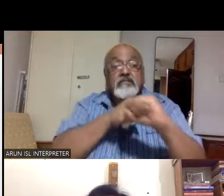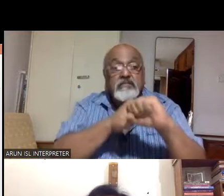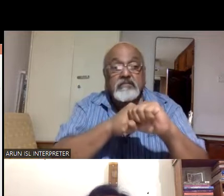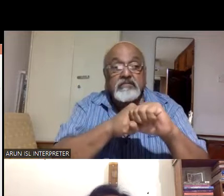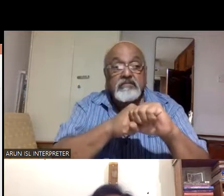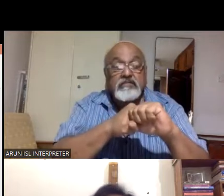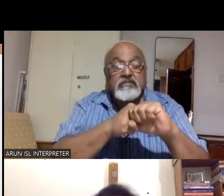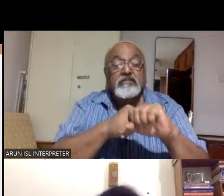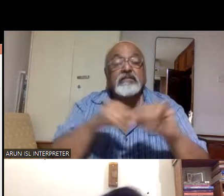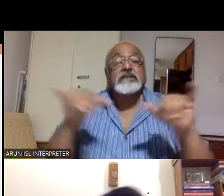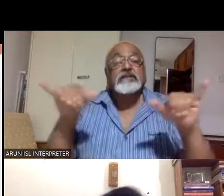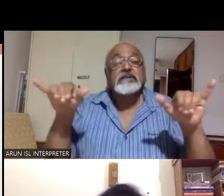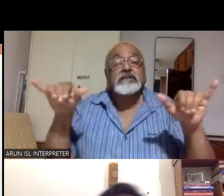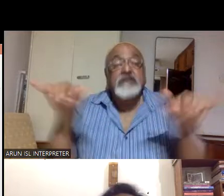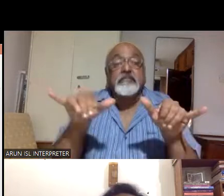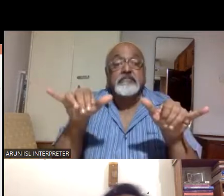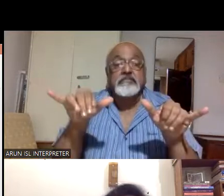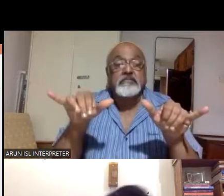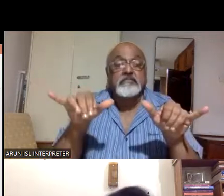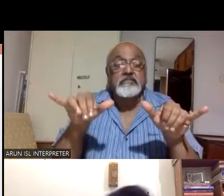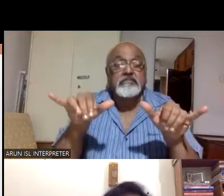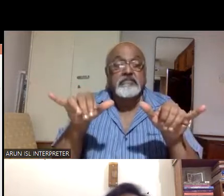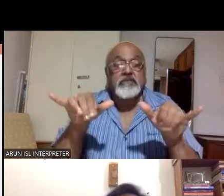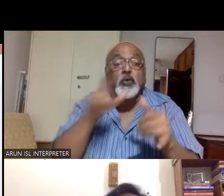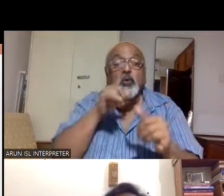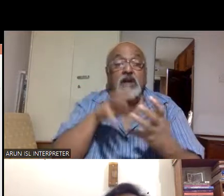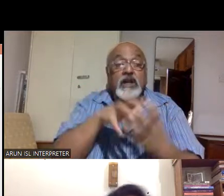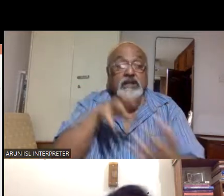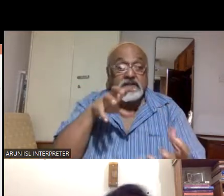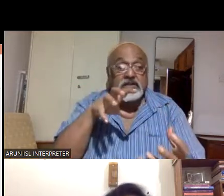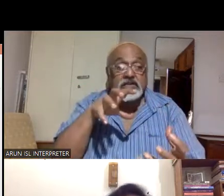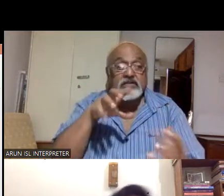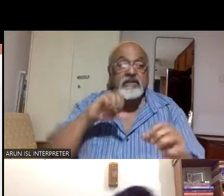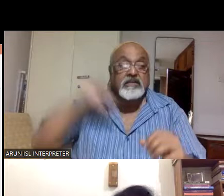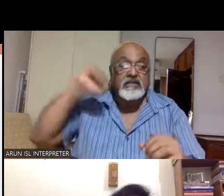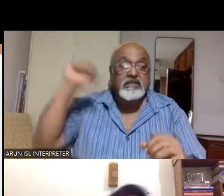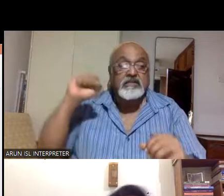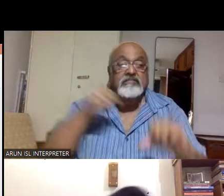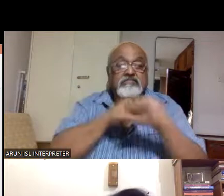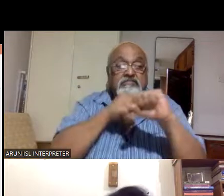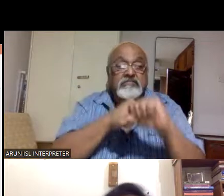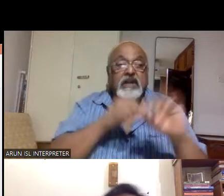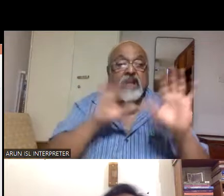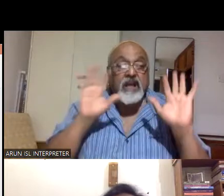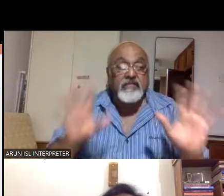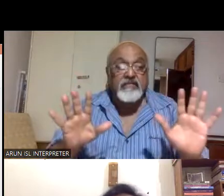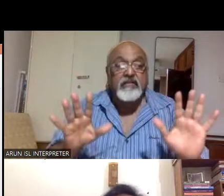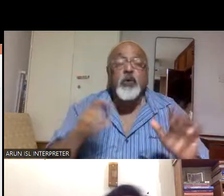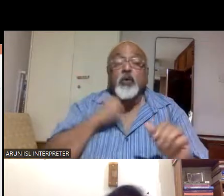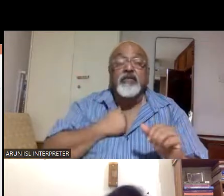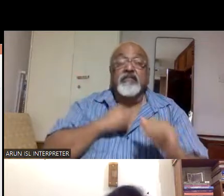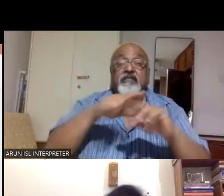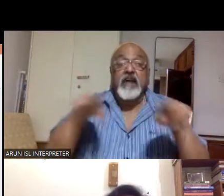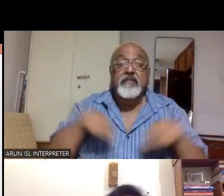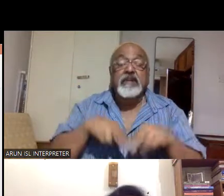movement. People who were affluent, people whose families could support them in